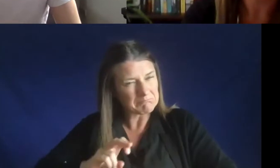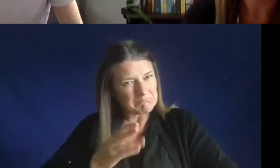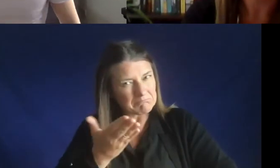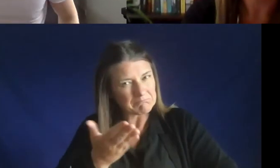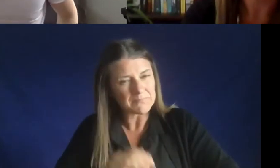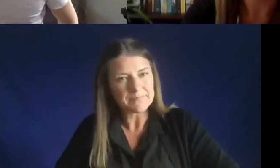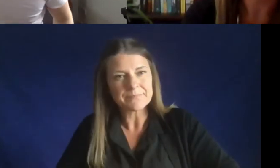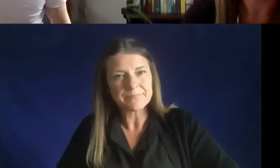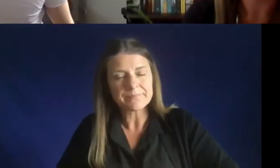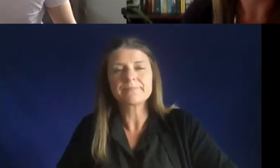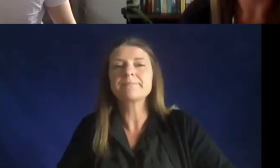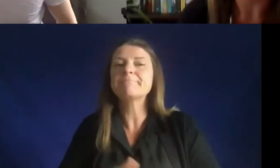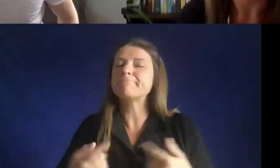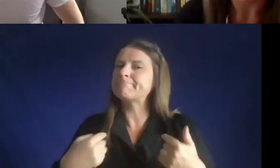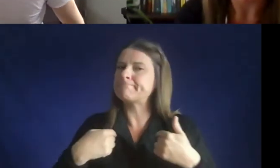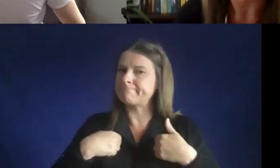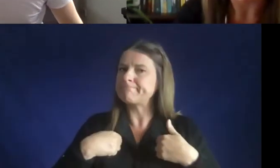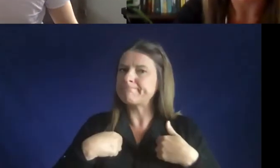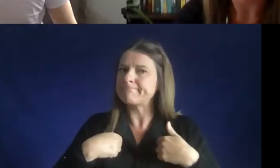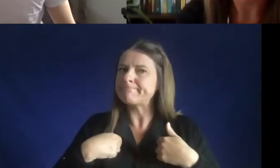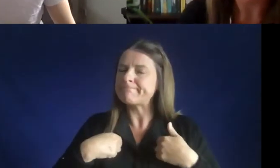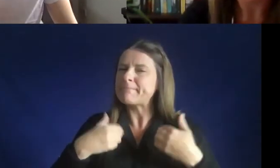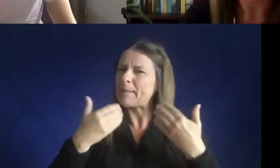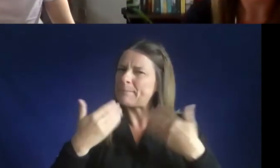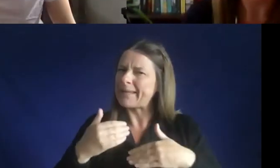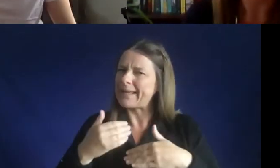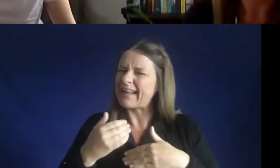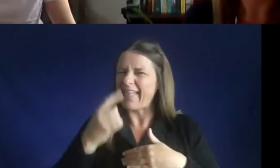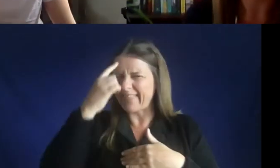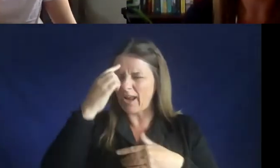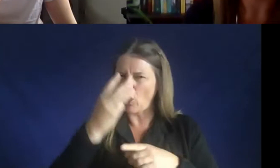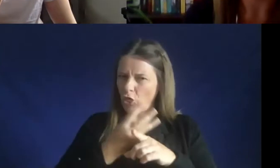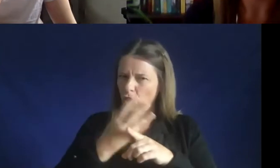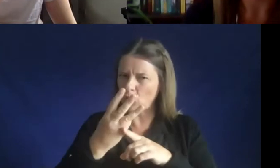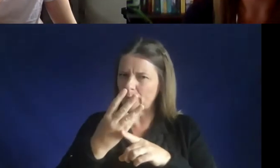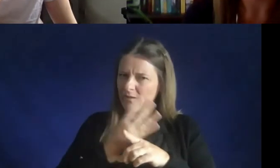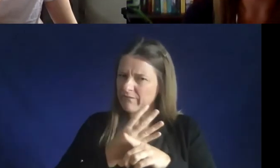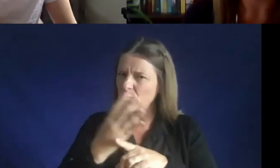I spent a bit of time in my third or fourth week looking at